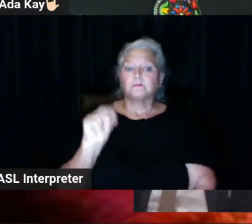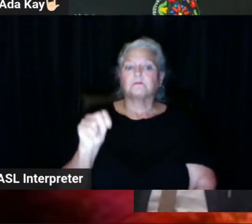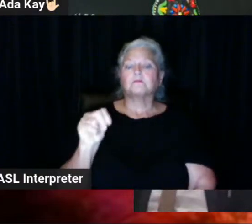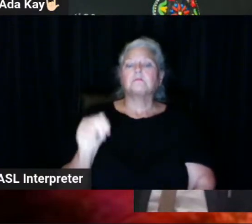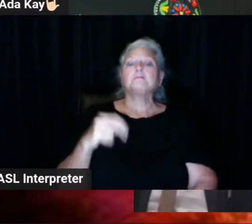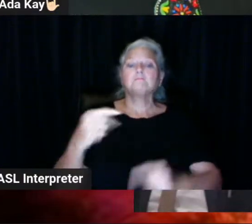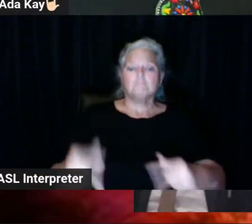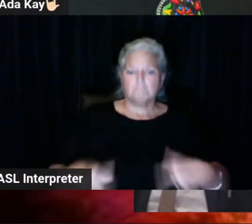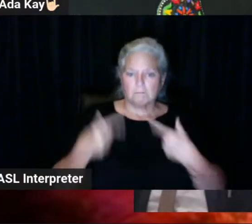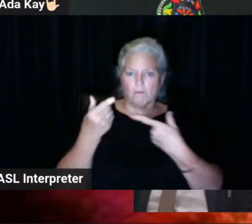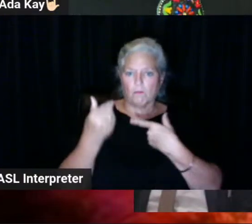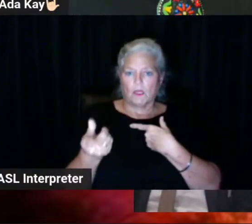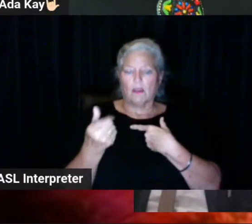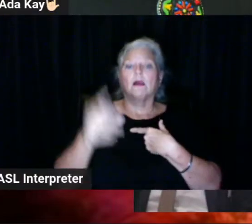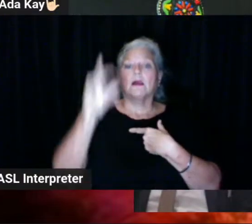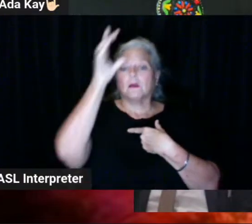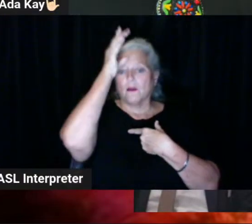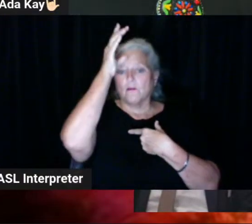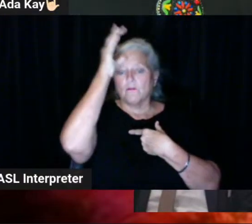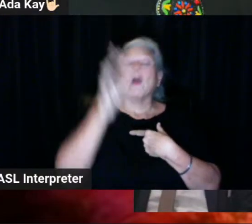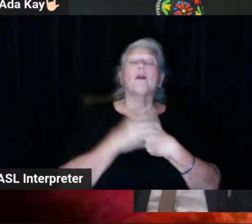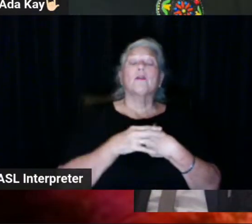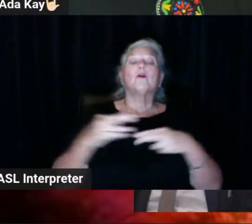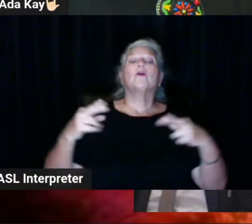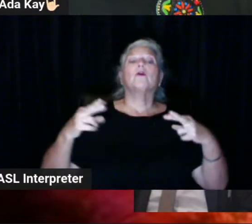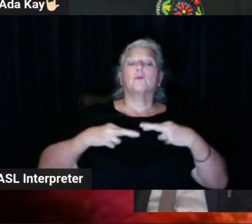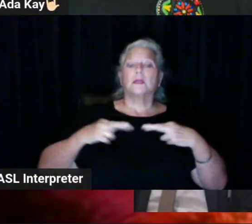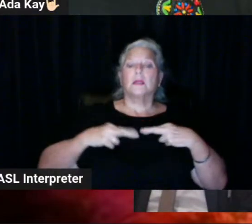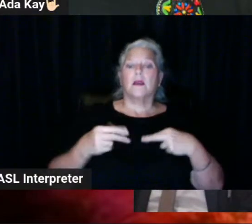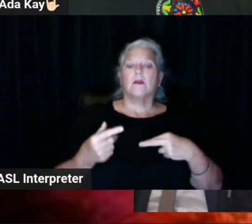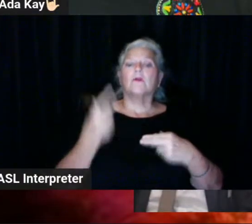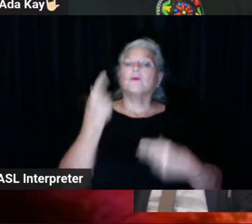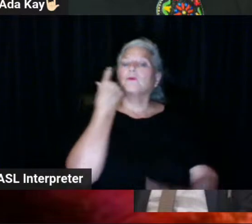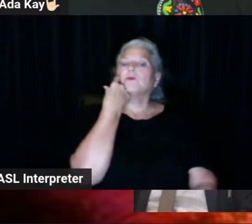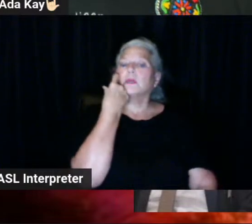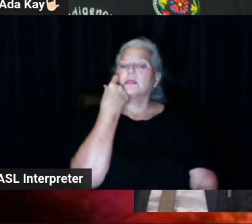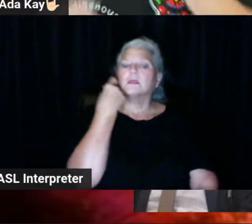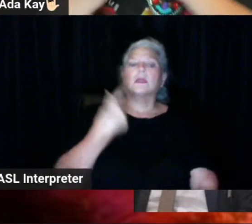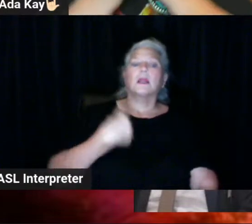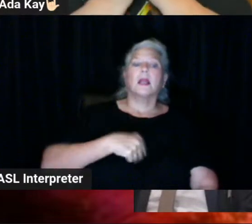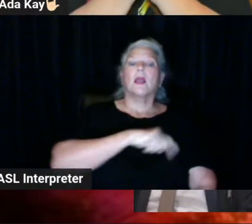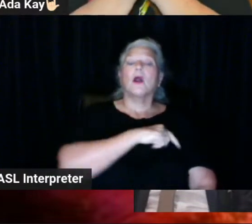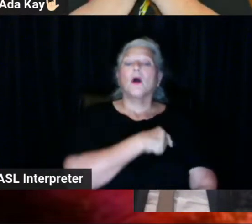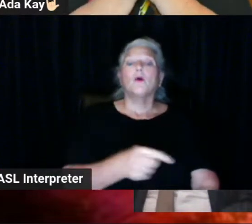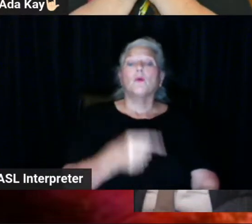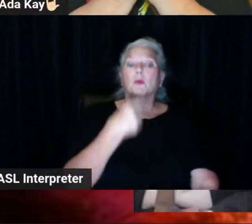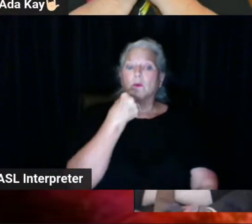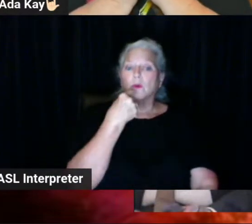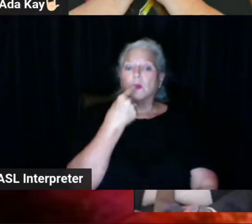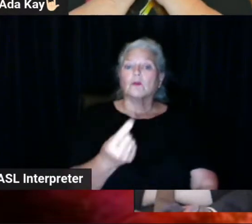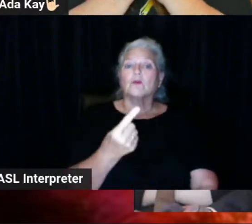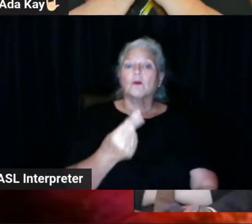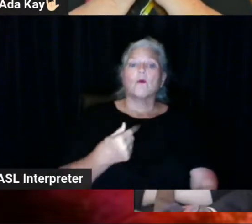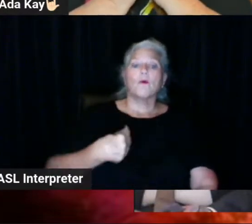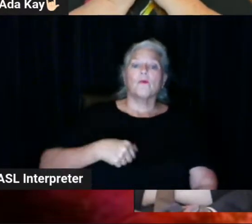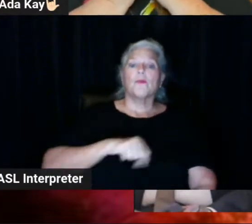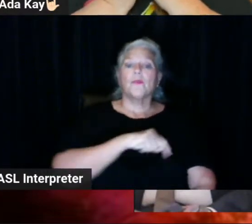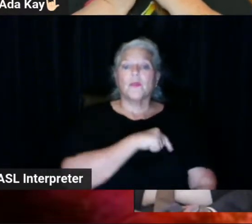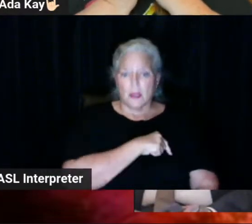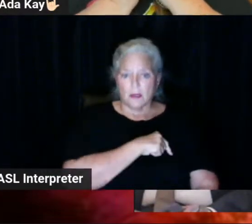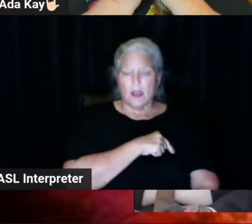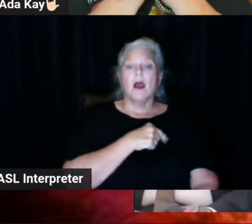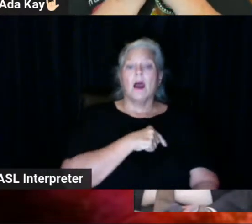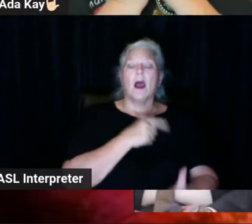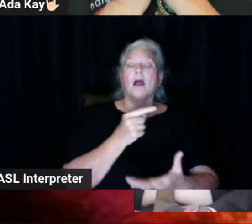Department. Recently, we were informed by the town secretary, Charles Duty, that our case regarding commercial vehicles parked overnight was on the